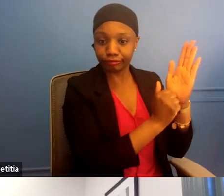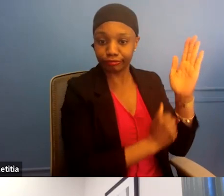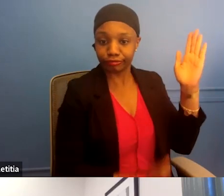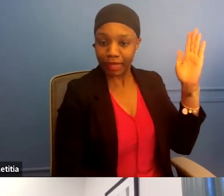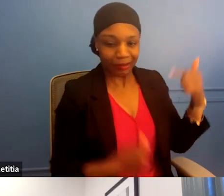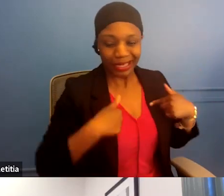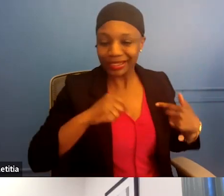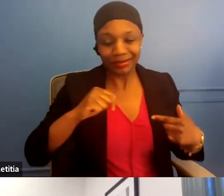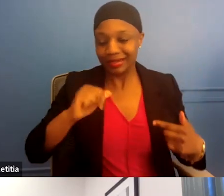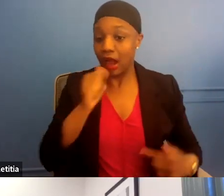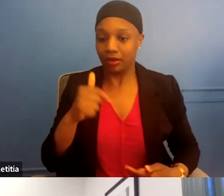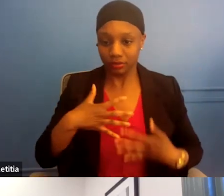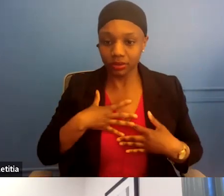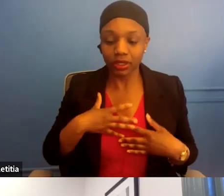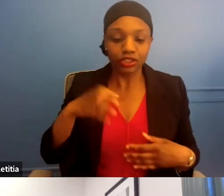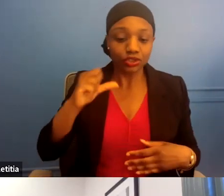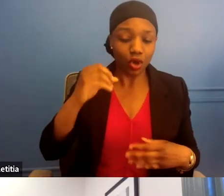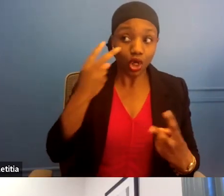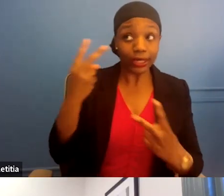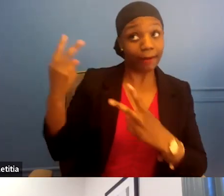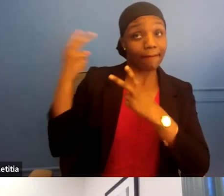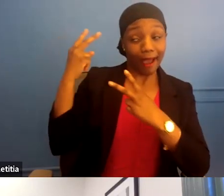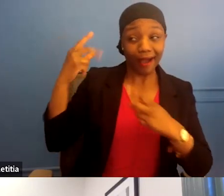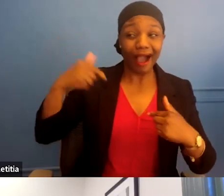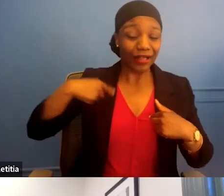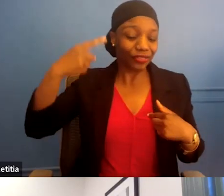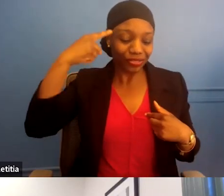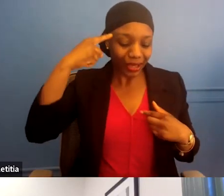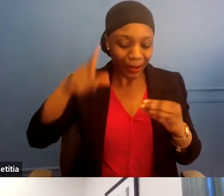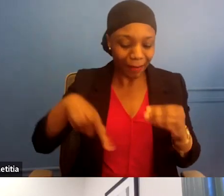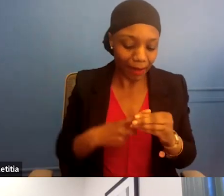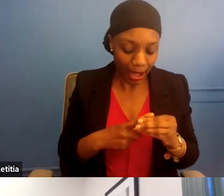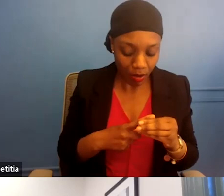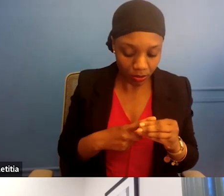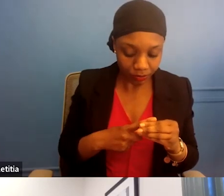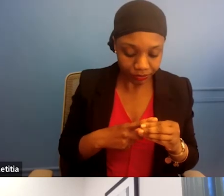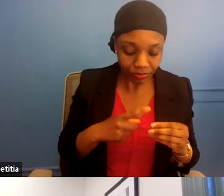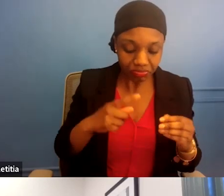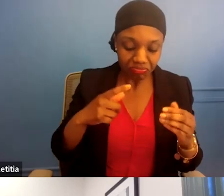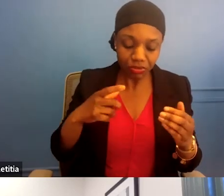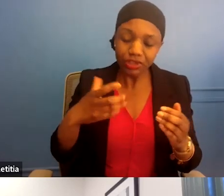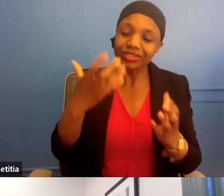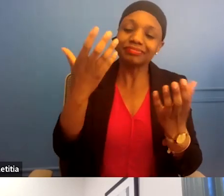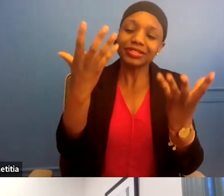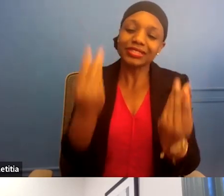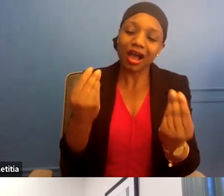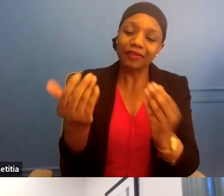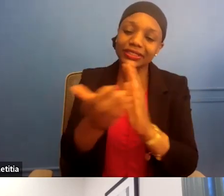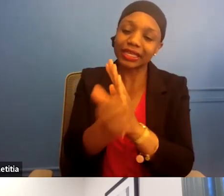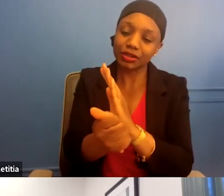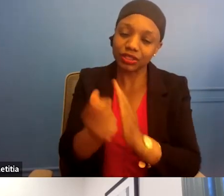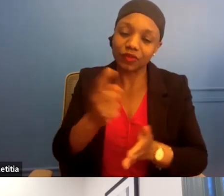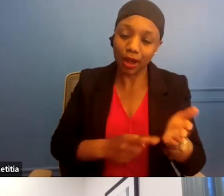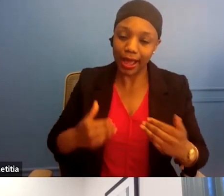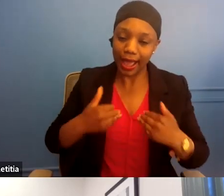Mount Holyoke. And really looking back, I attribute so much of kind of the soft skills that I have